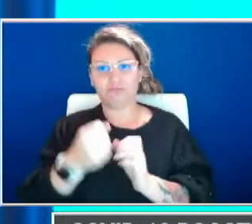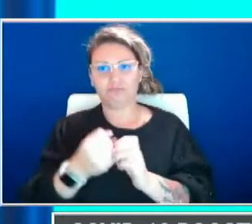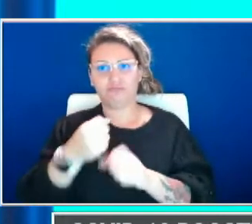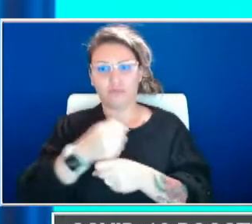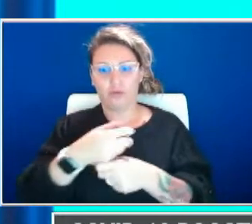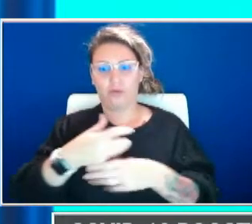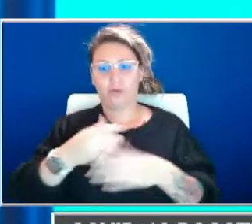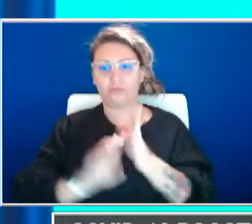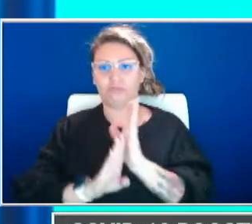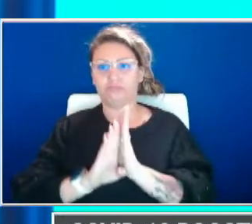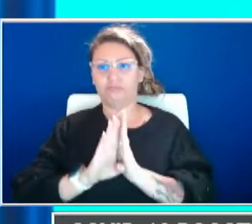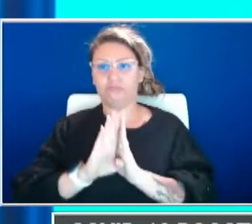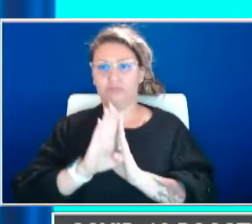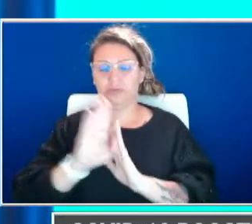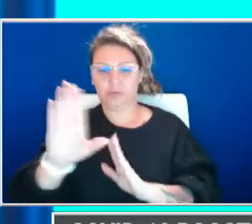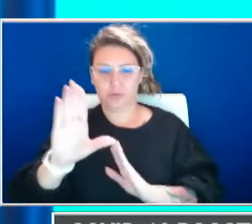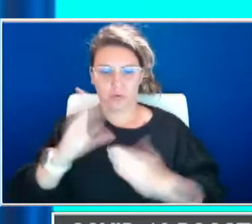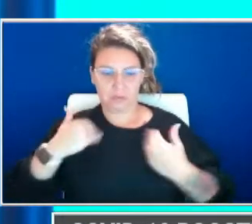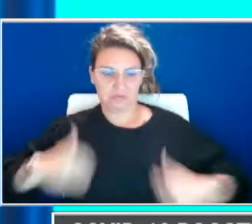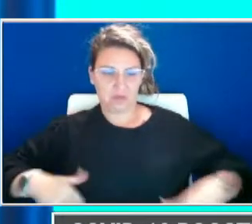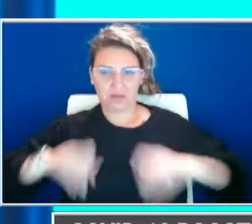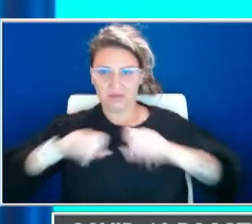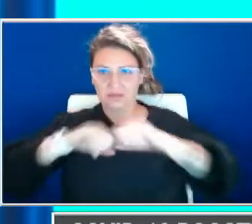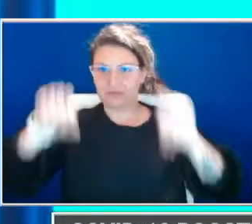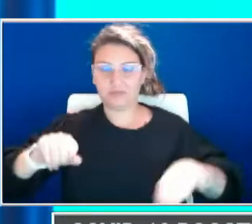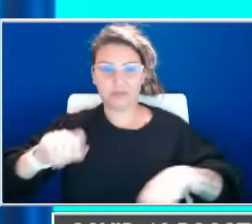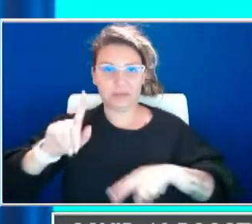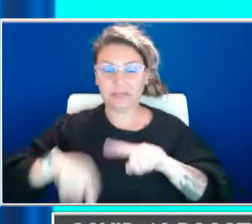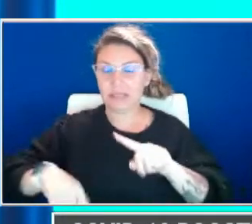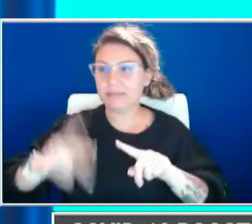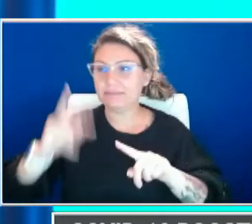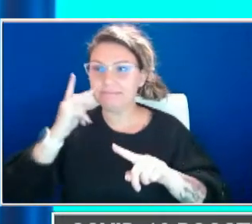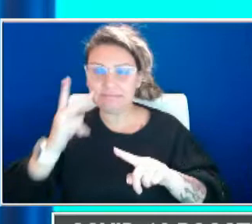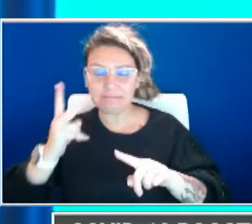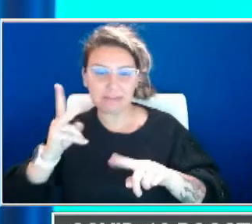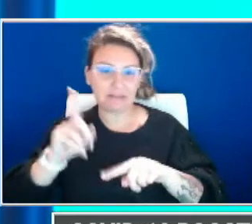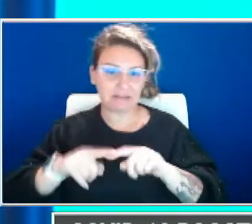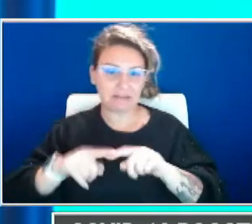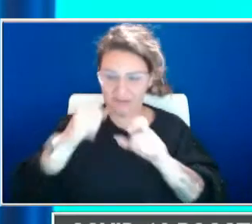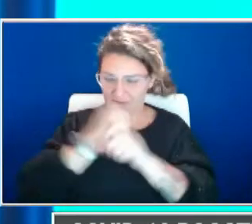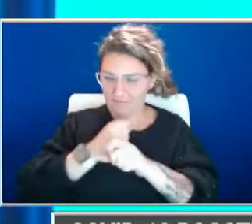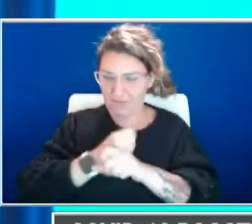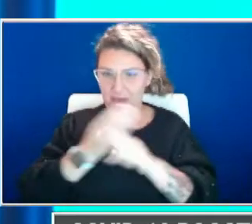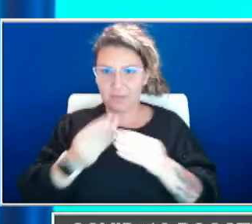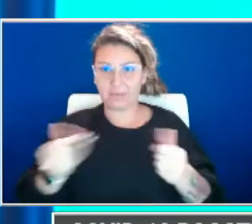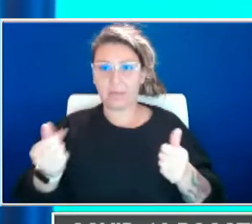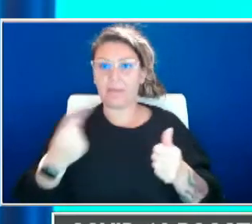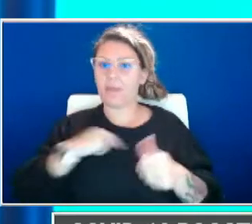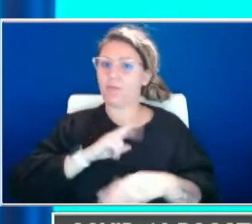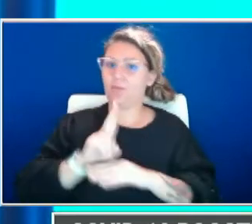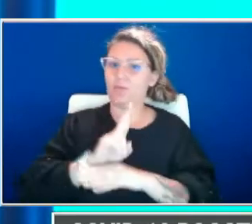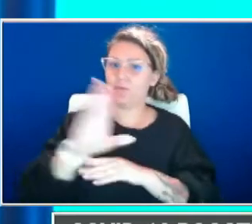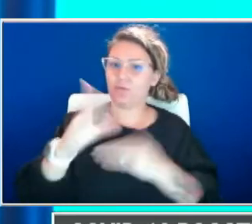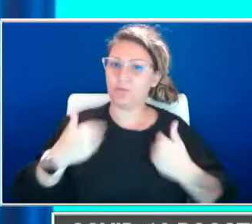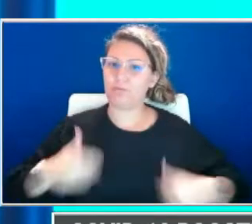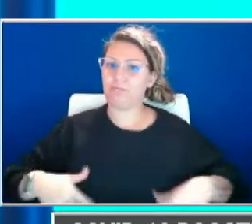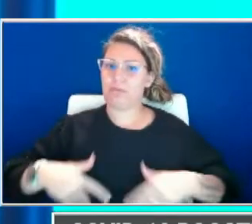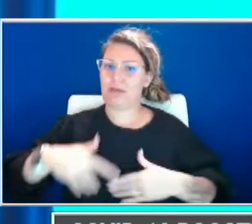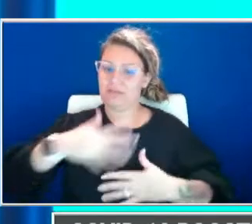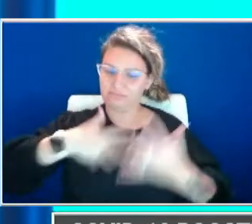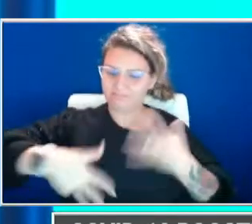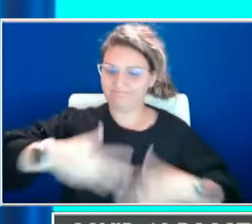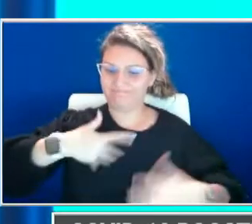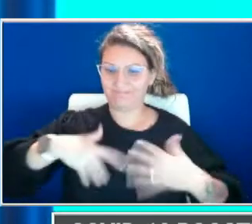immune system, and your immune system cannot see them and fight them. So we use your body's immune system, your soldiers, your T cells that